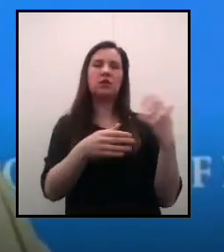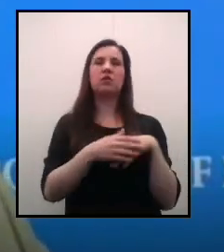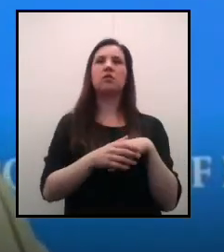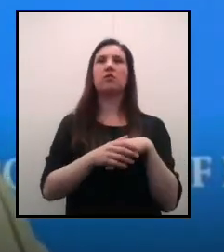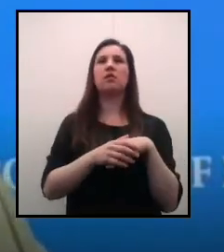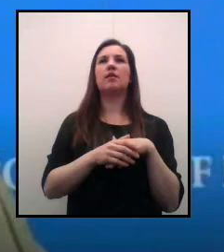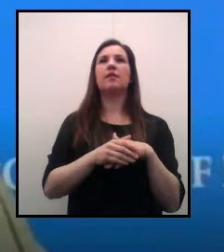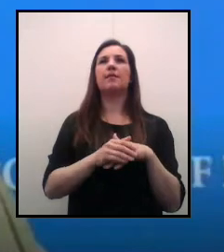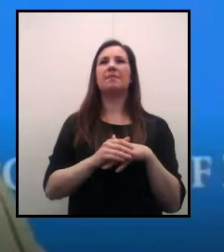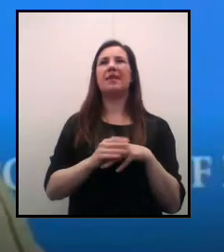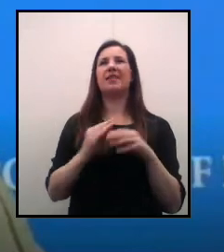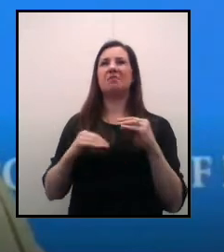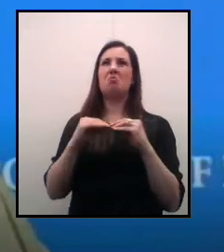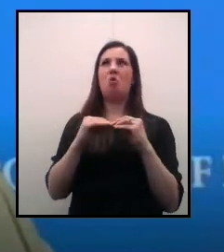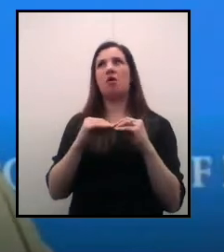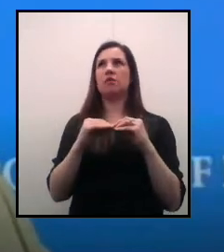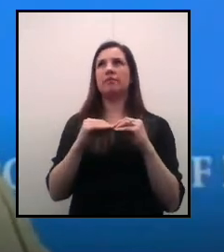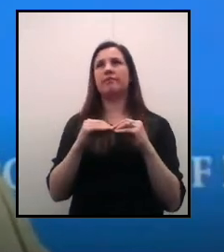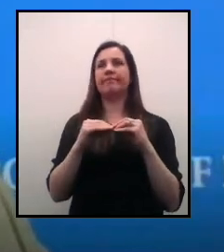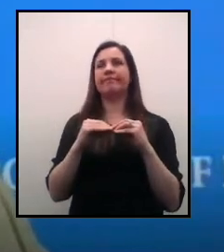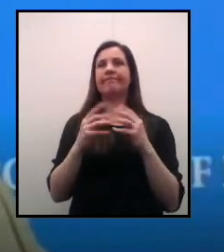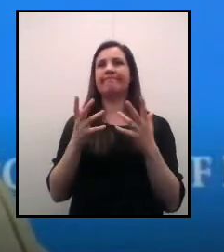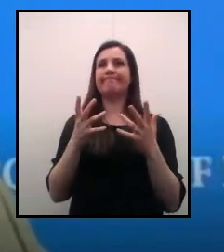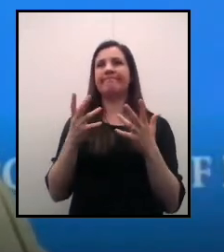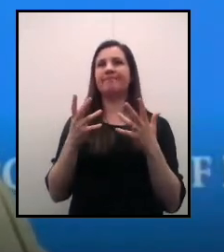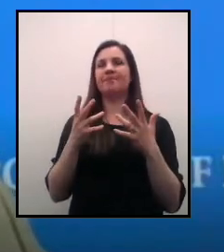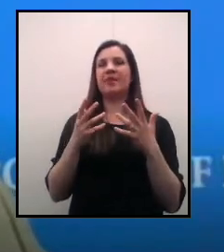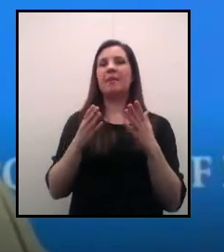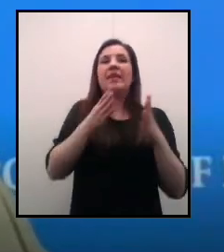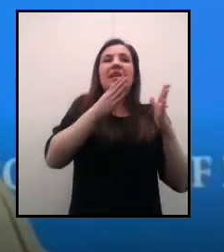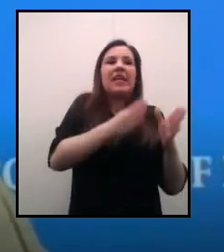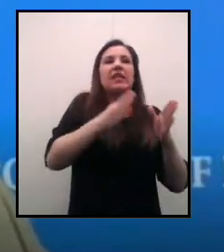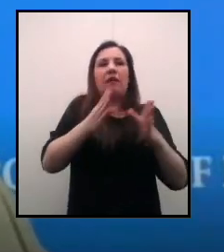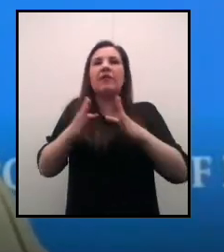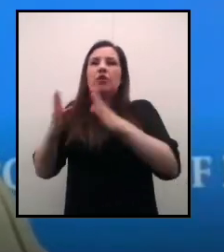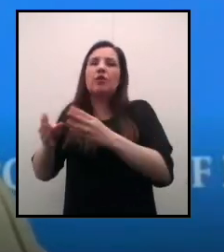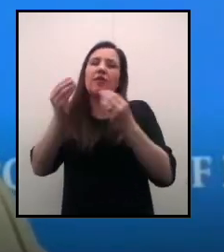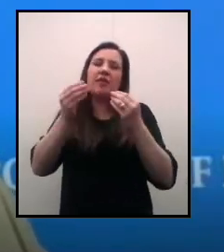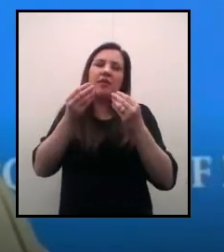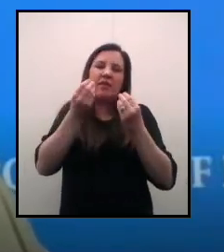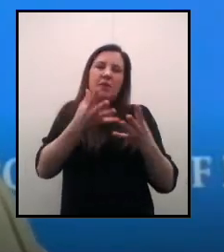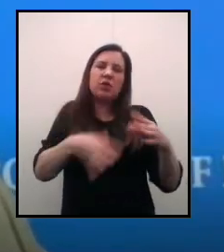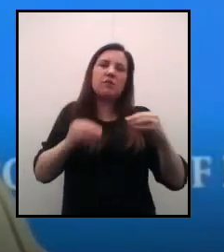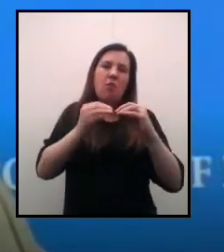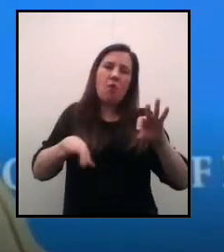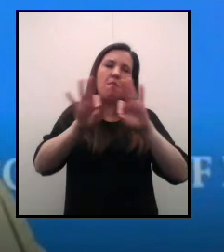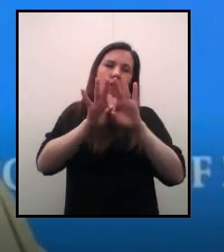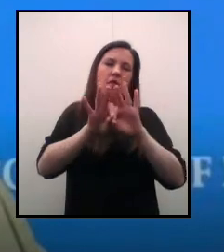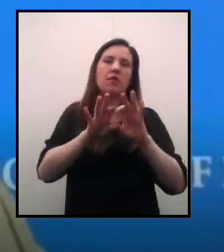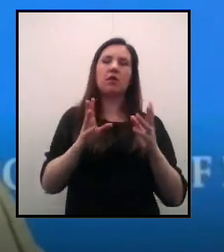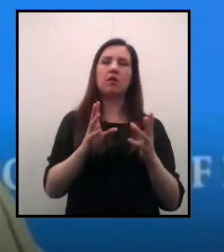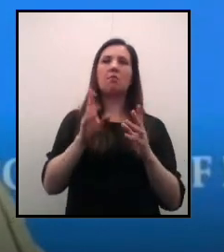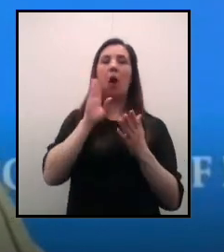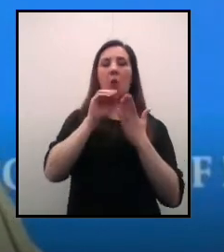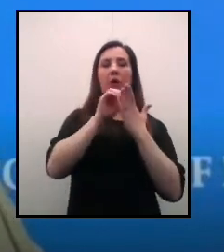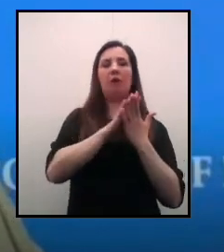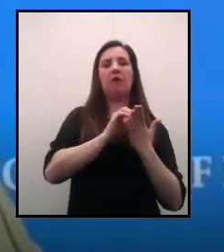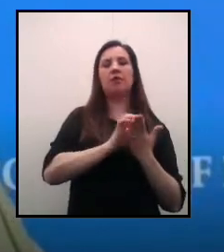but that's more than likely less useful than the individual per basis on each business, but we will be keeping track of